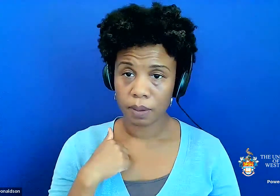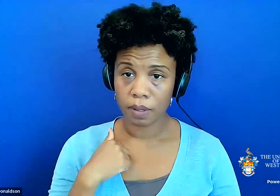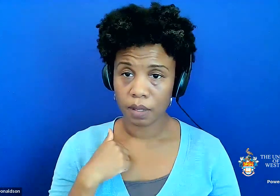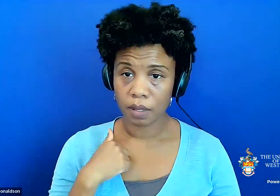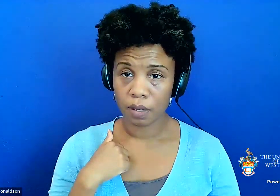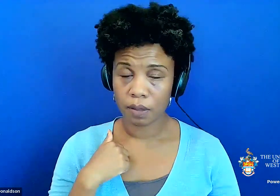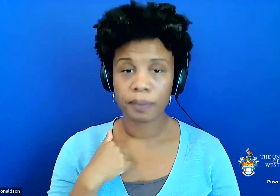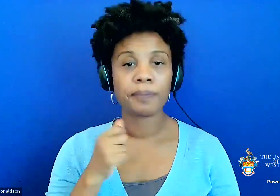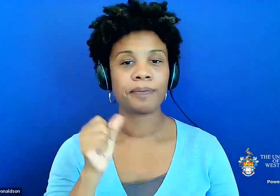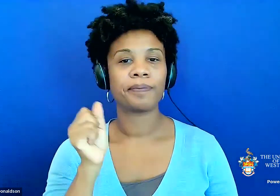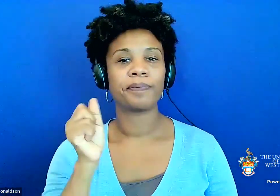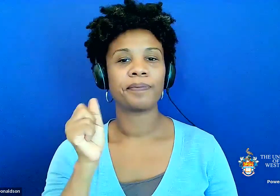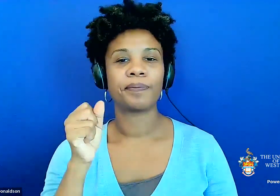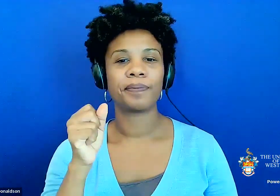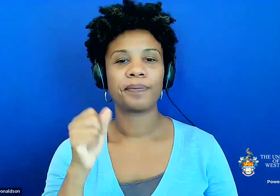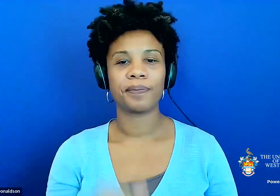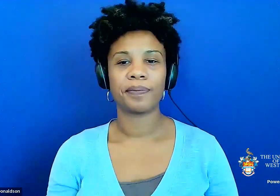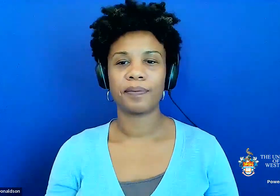Yes.